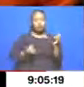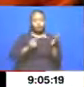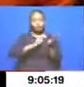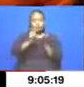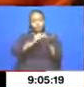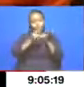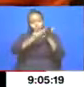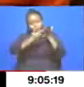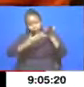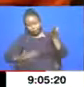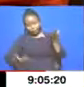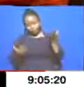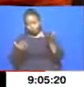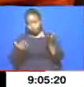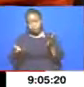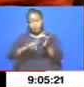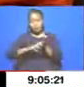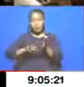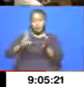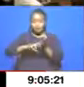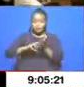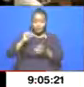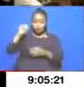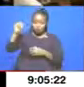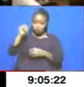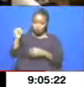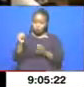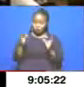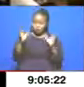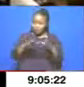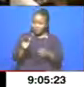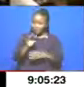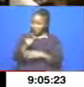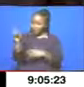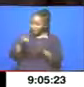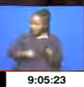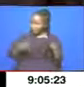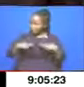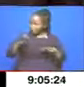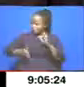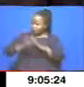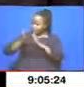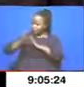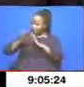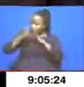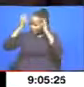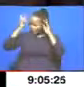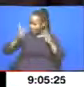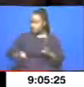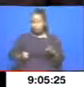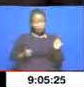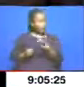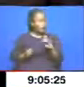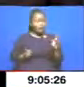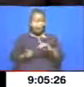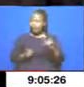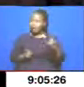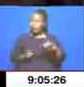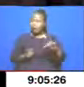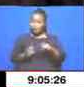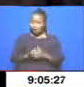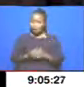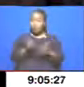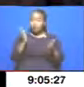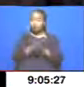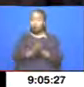Parties, Nderitu, is cautioning aspirants against making rushed decisions. True, there's a window of 10 days as the